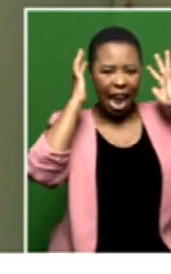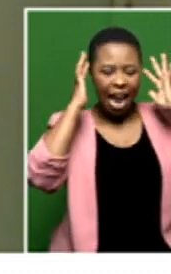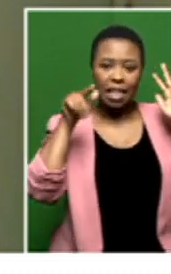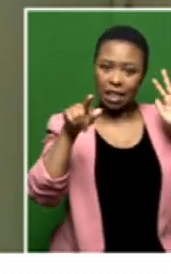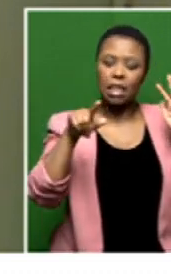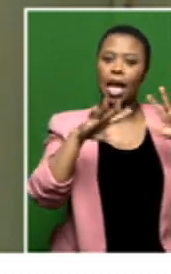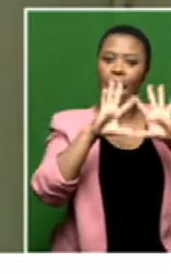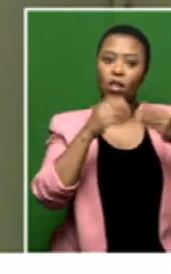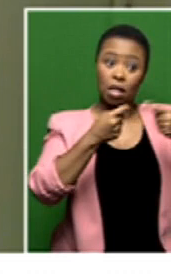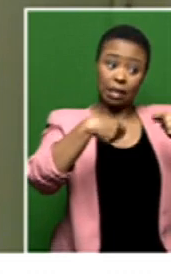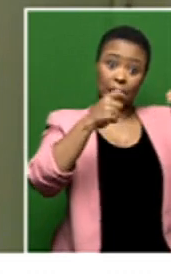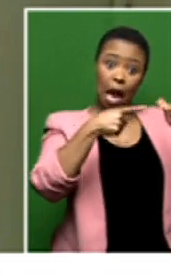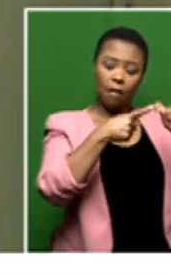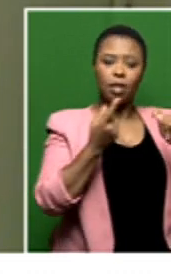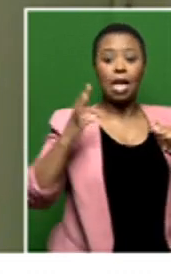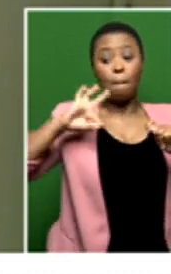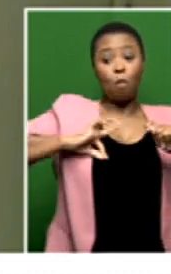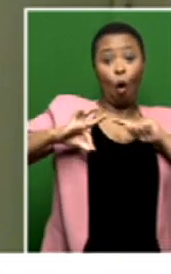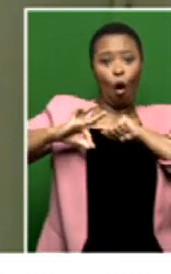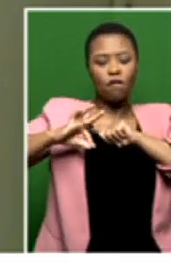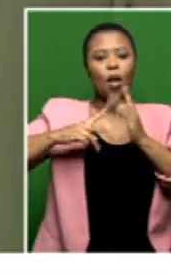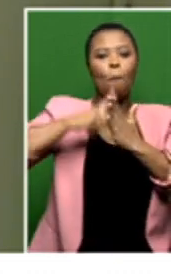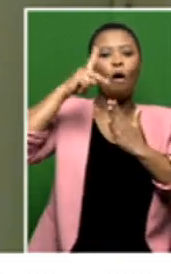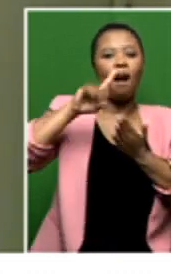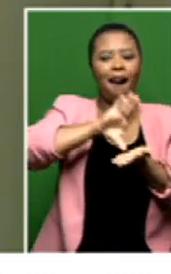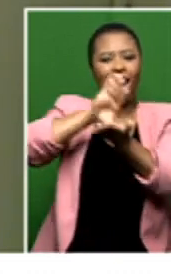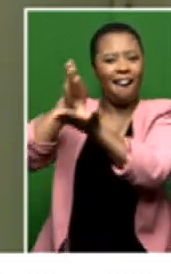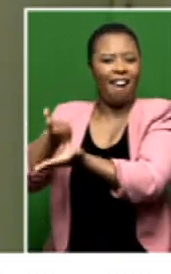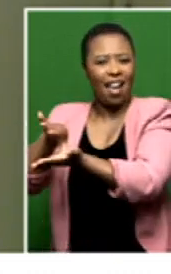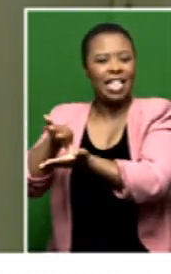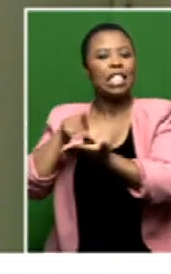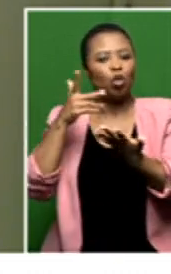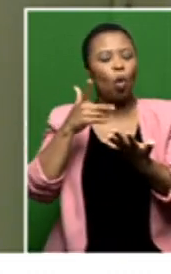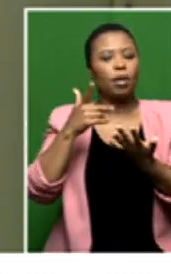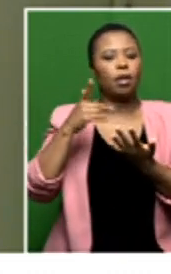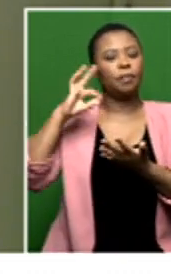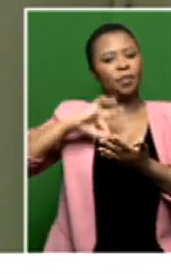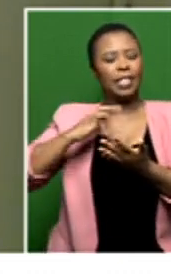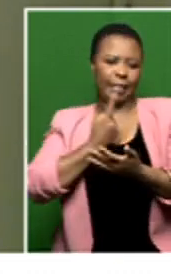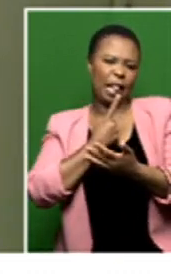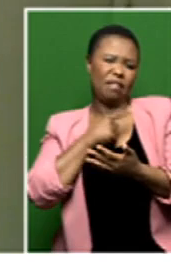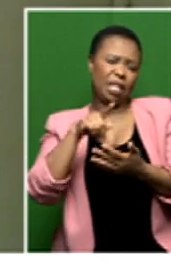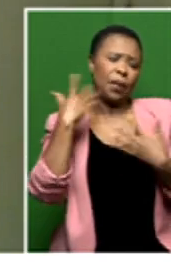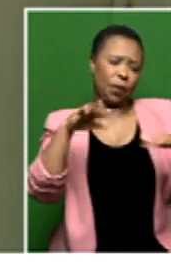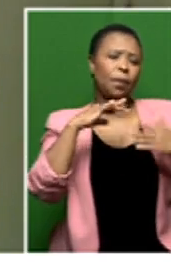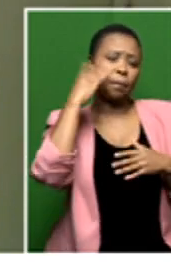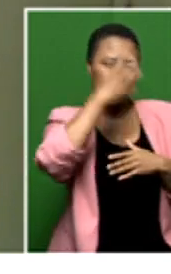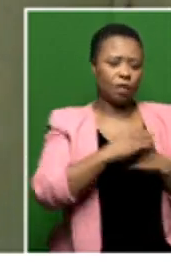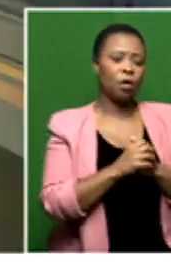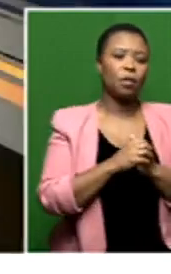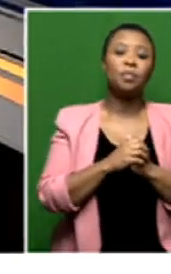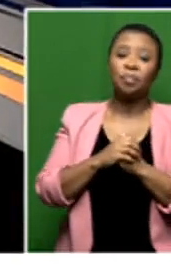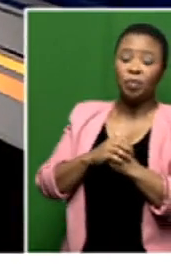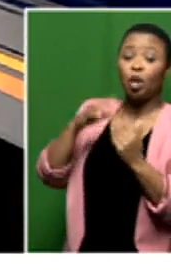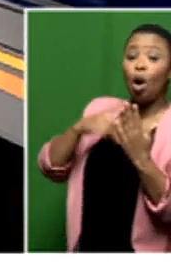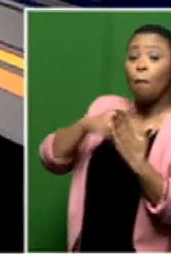we sell then, all of the profits can go to the project. So it kind of becomes a self-fulfilling prophecy, which is amazing. What other projects are